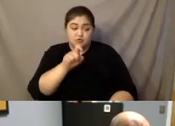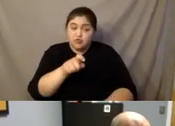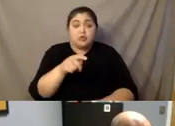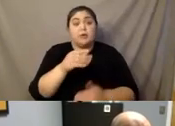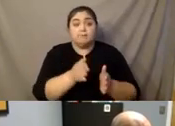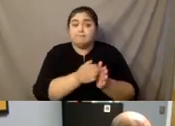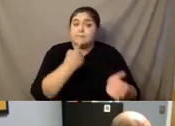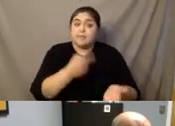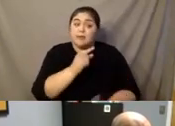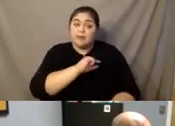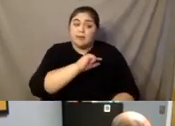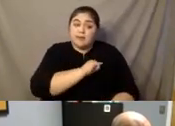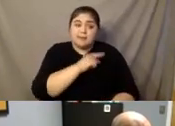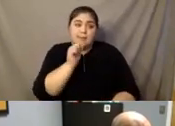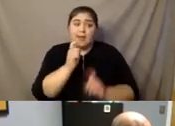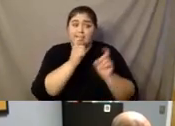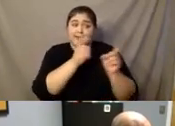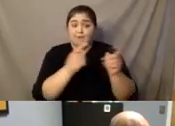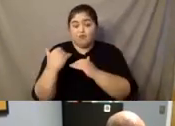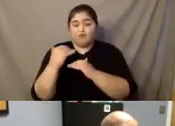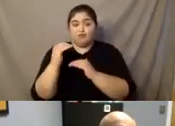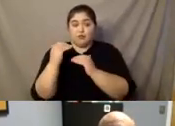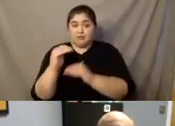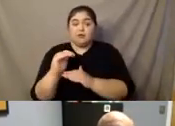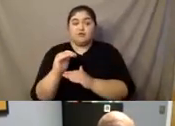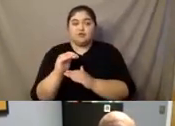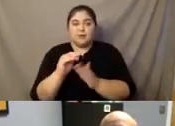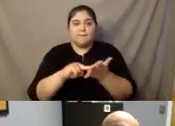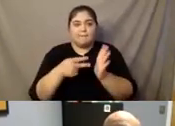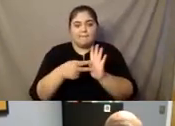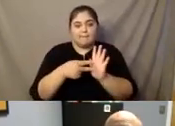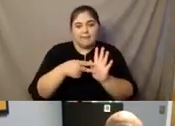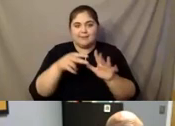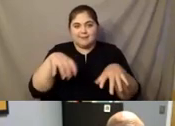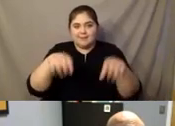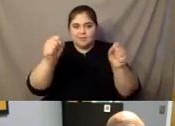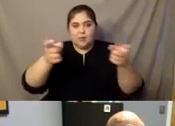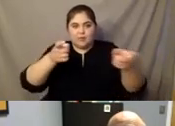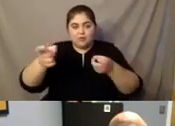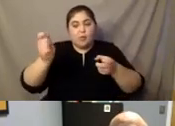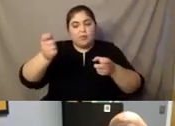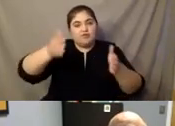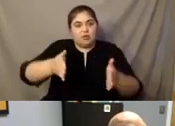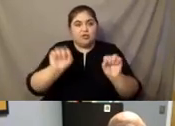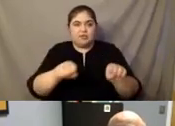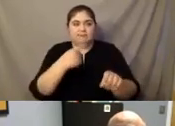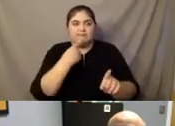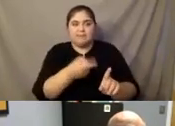I'm not going to give you any sort of reduction, then it takes that control out of our hands and the judge can sentence somebody to